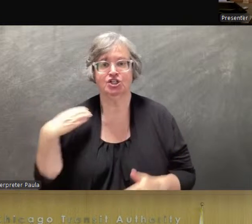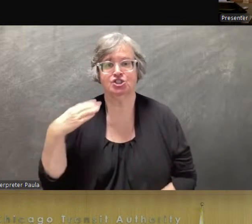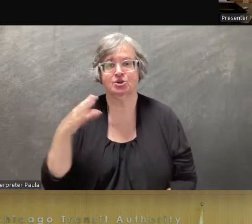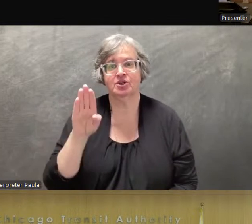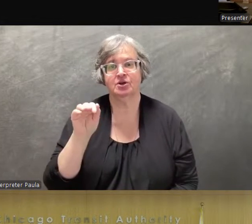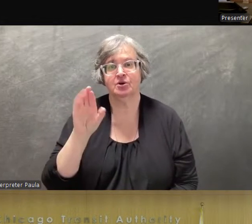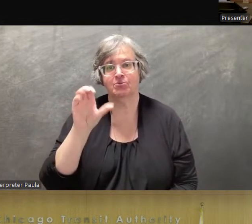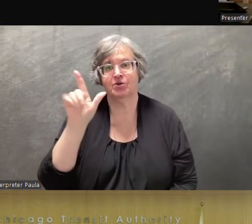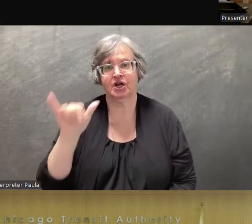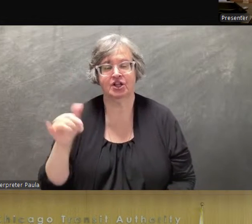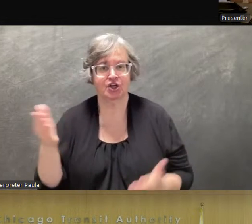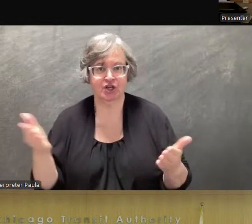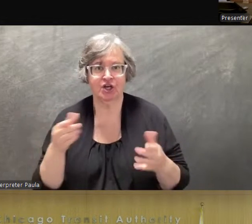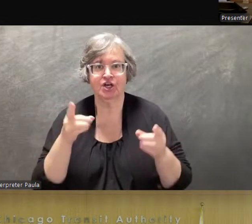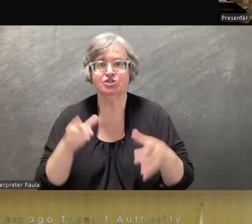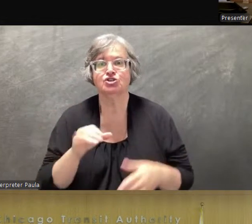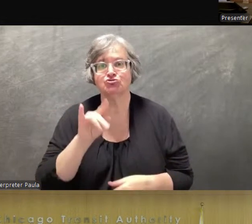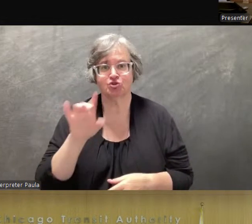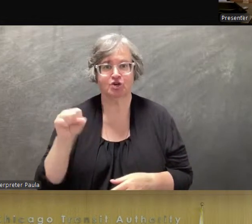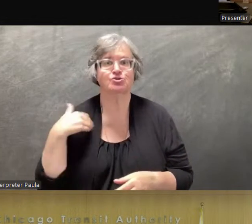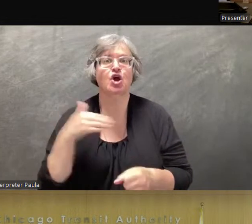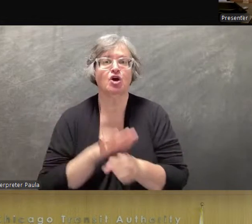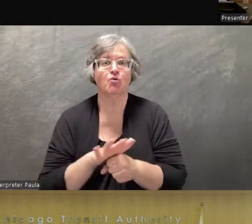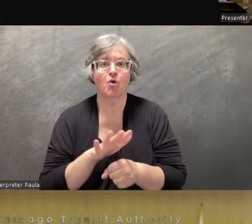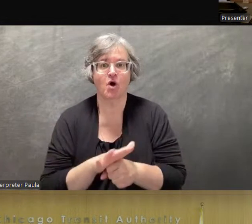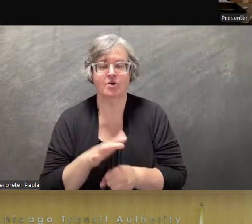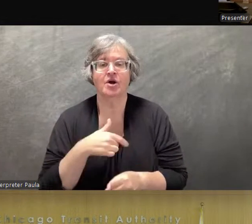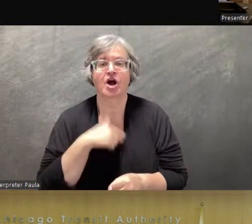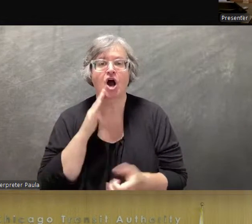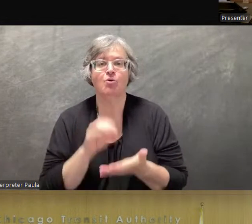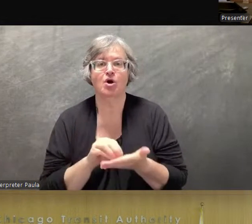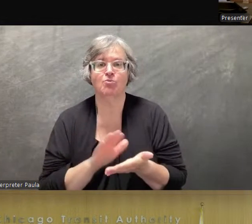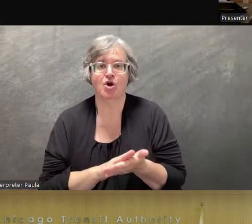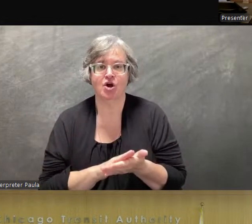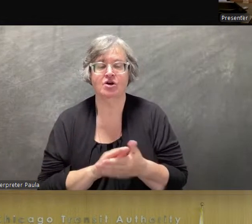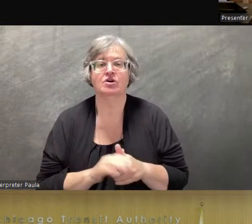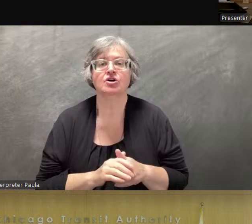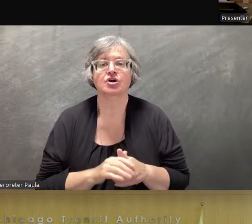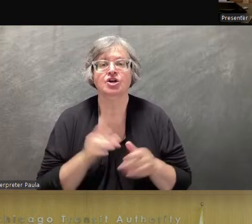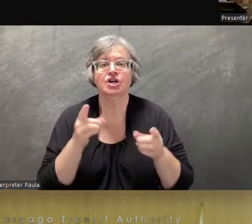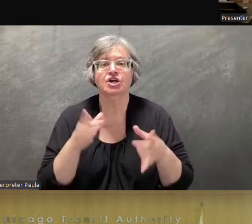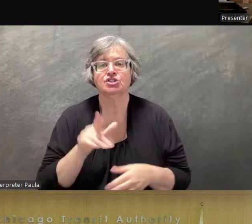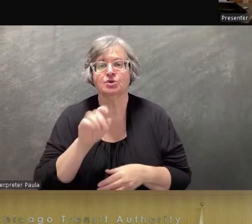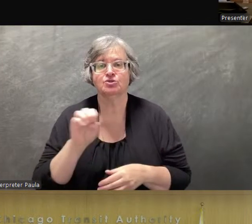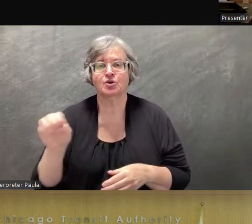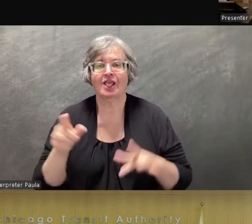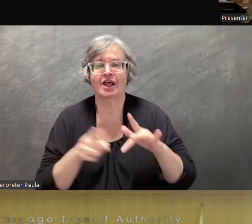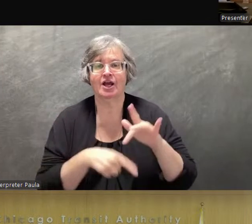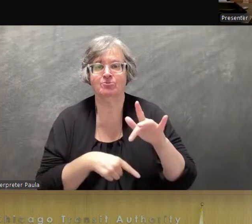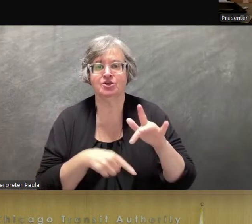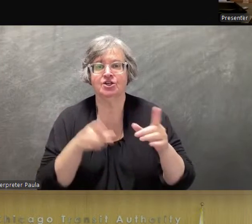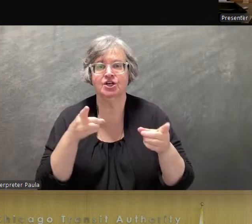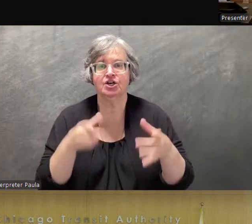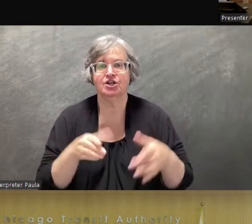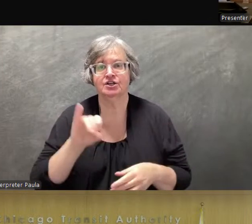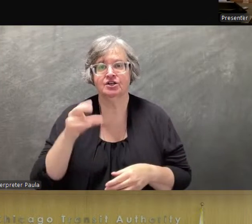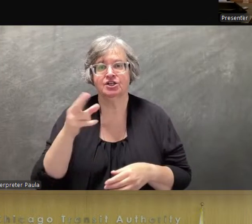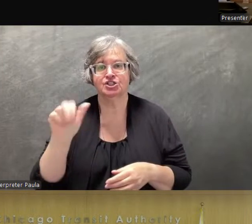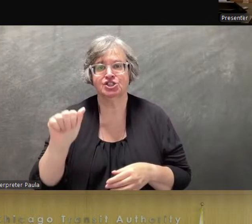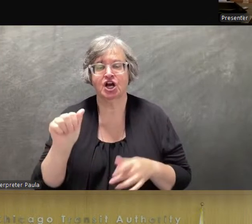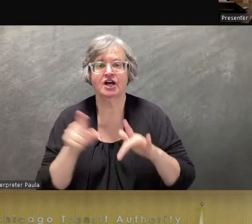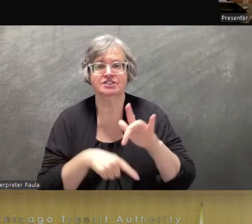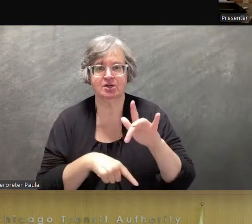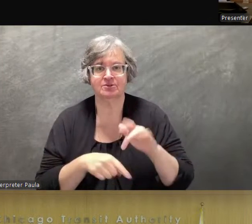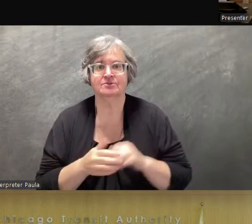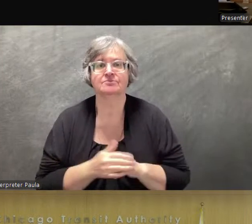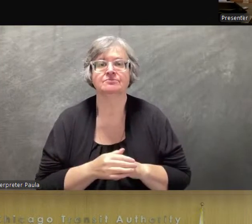Here. Director Jakes, you do have a quorum. I will note for the record that Director Lee is absent and Director Jha is absent.